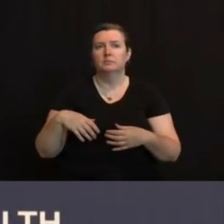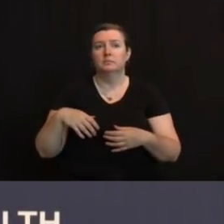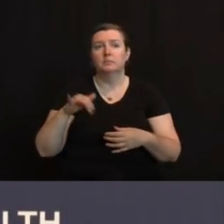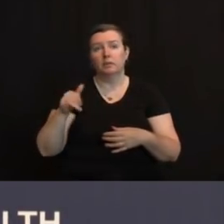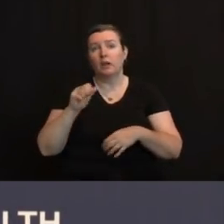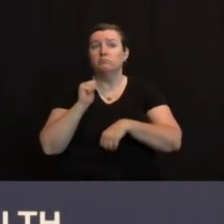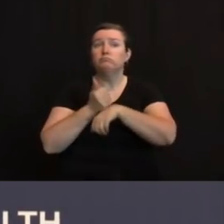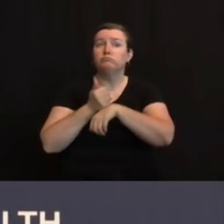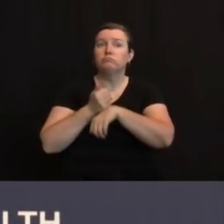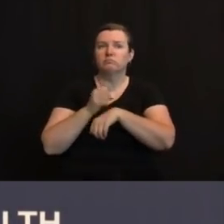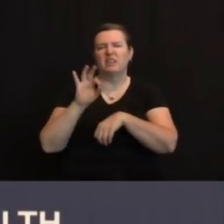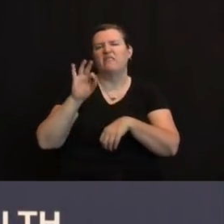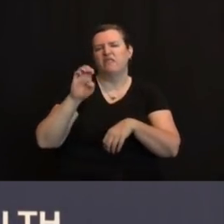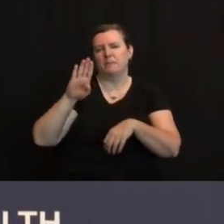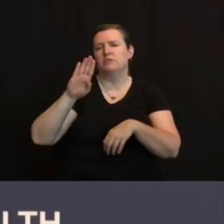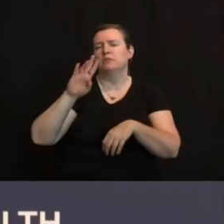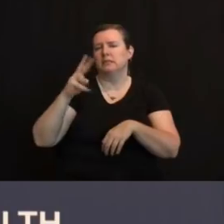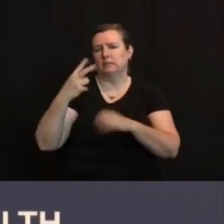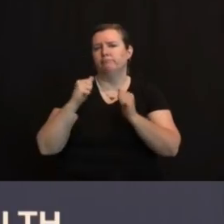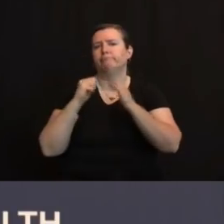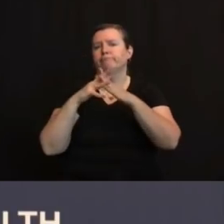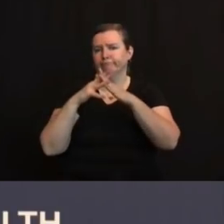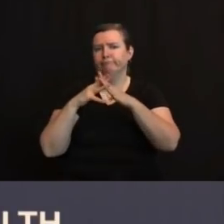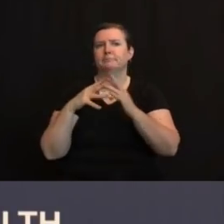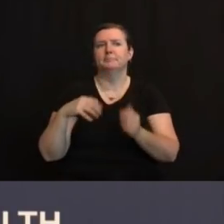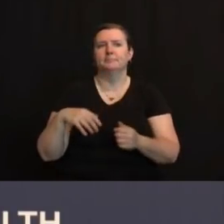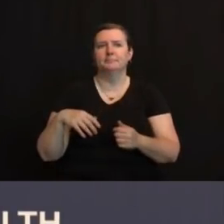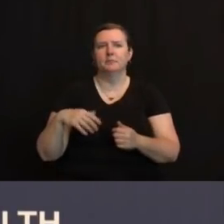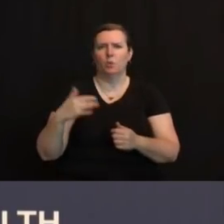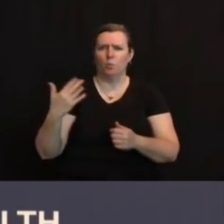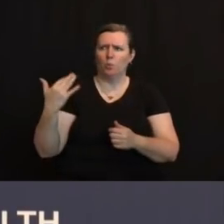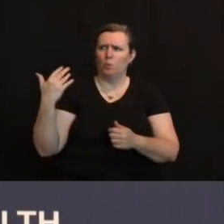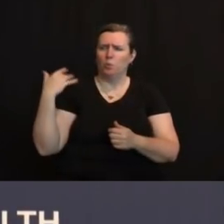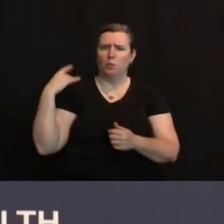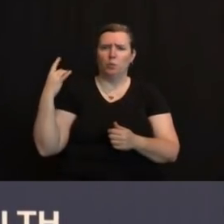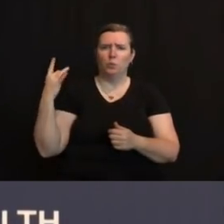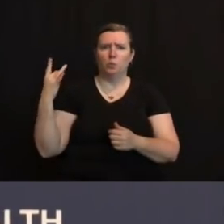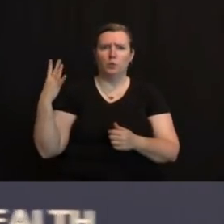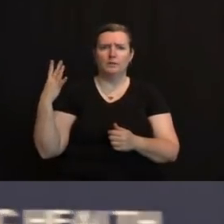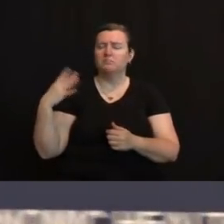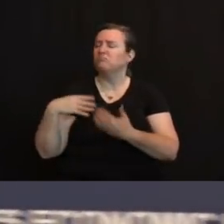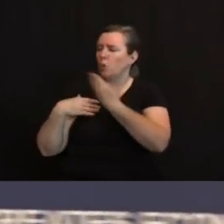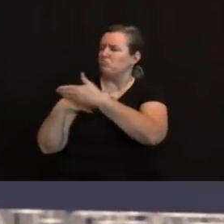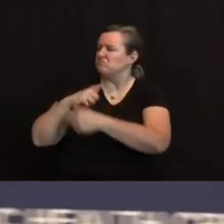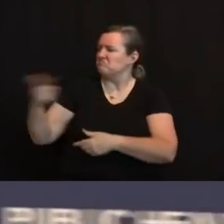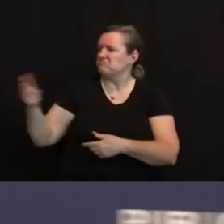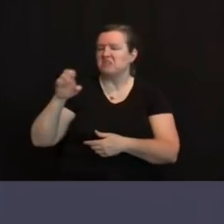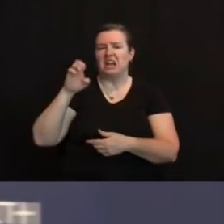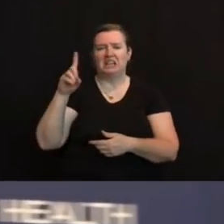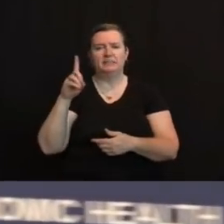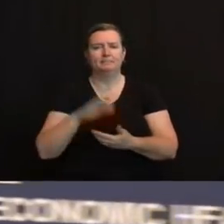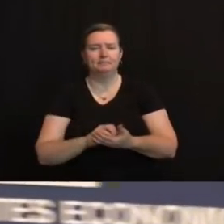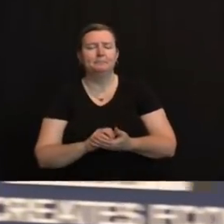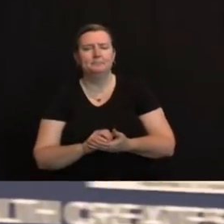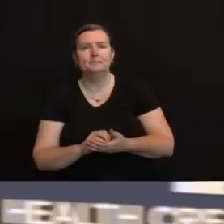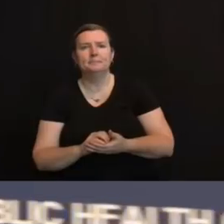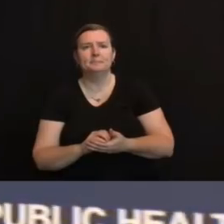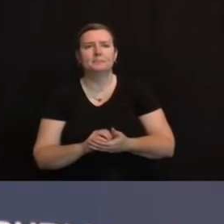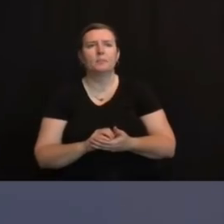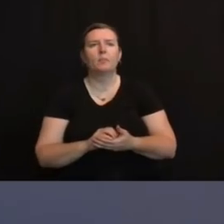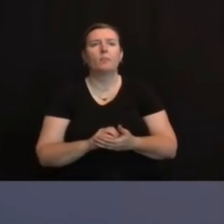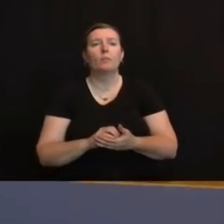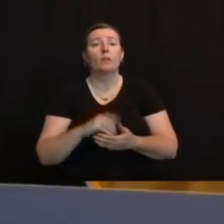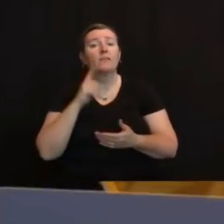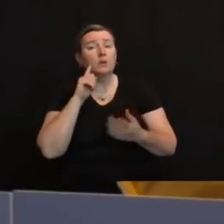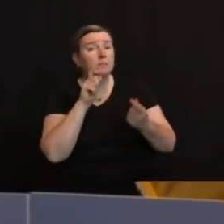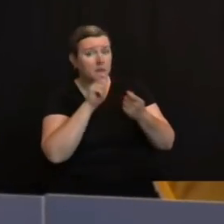Sunday, which feels like about 40 years ago at this point. Ed, please. Thank you. As far as the